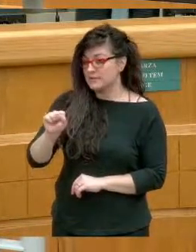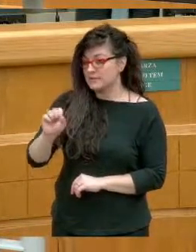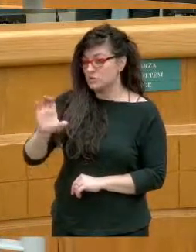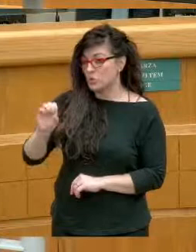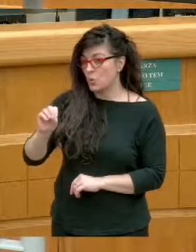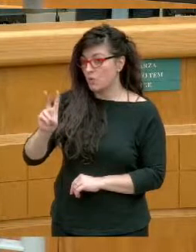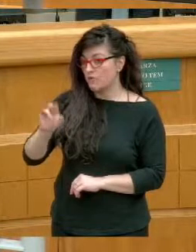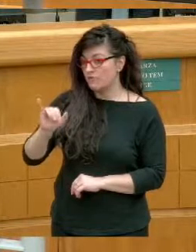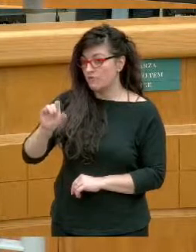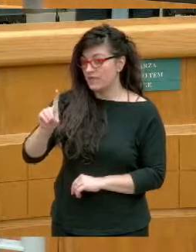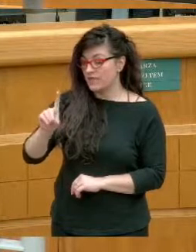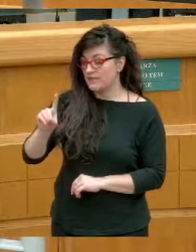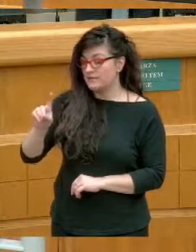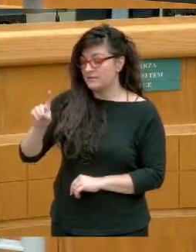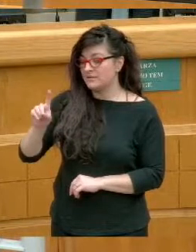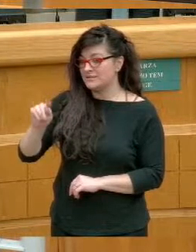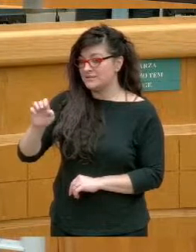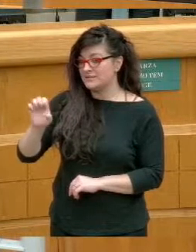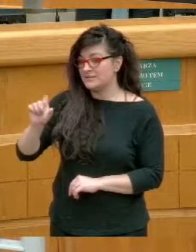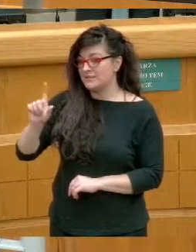texascovidtest.org. So